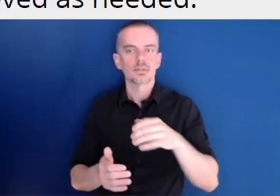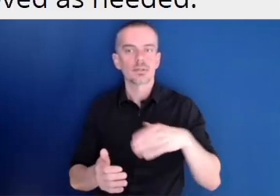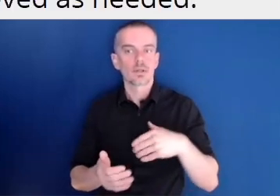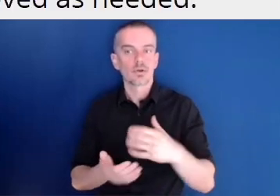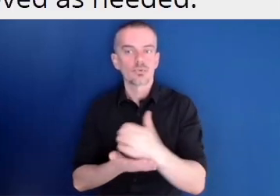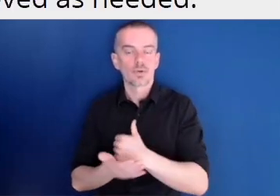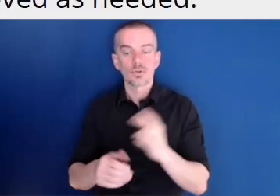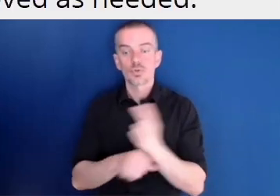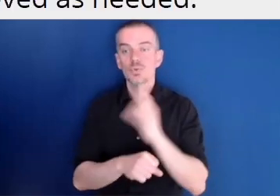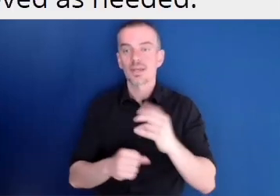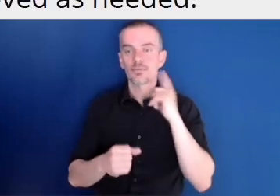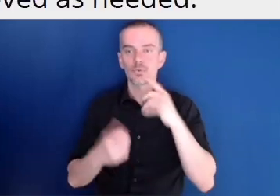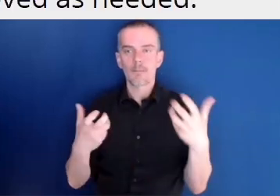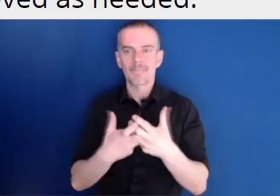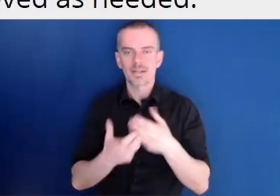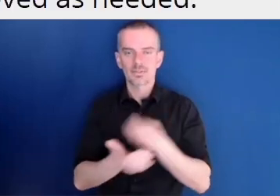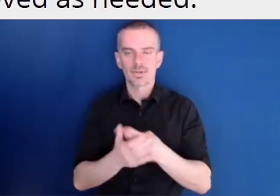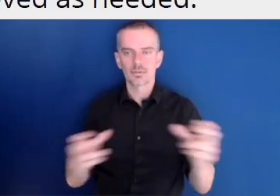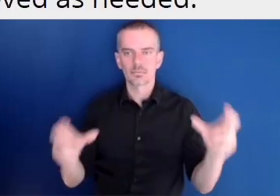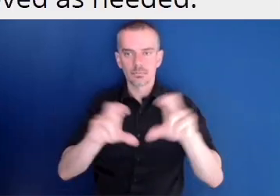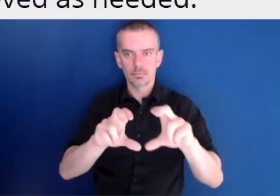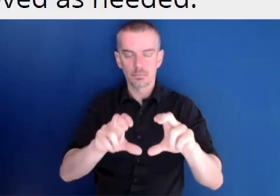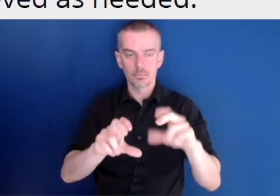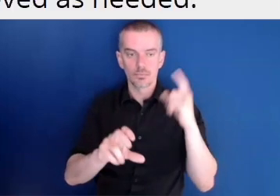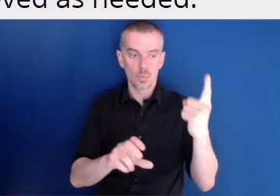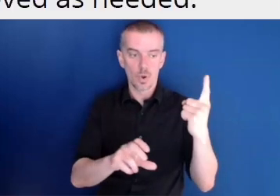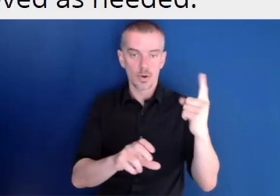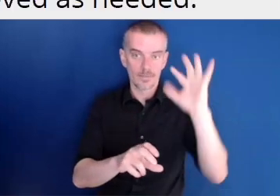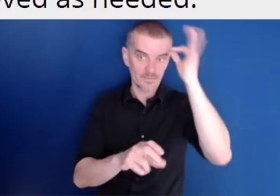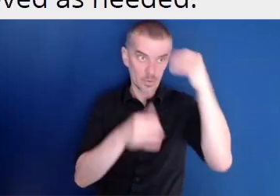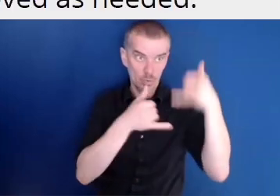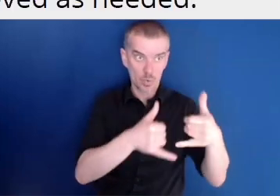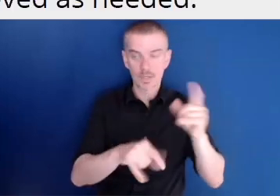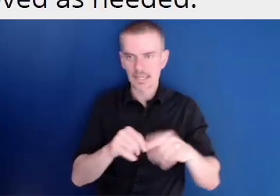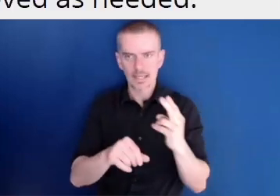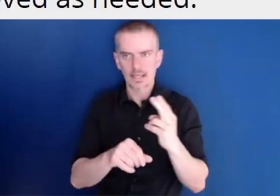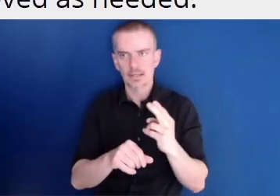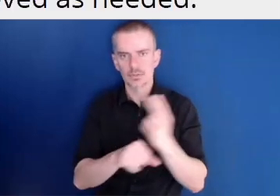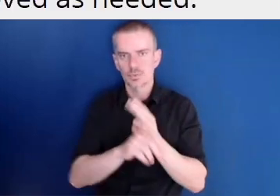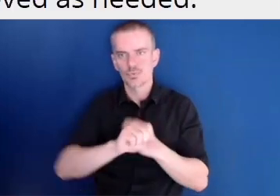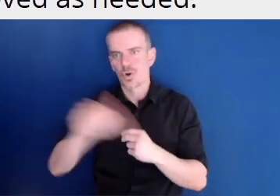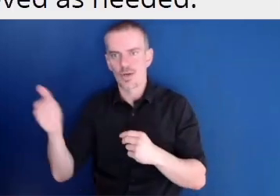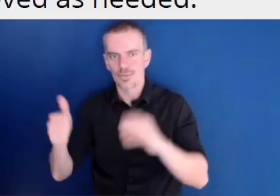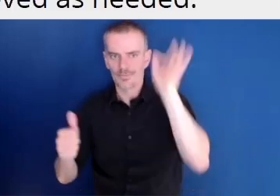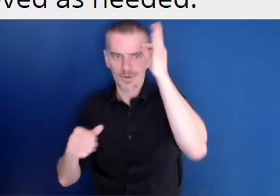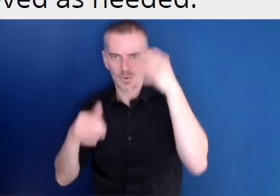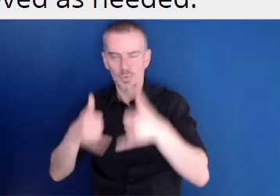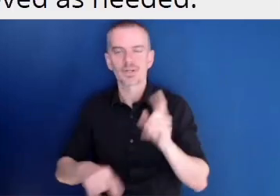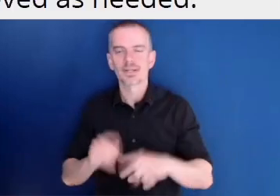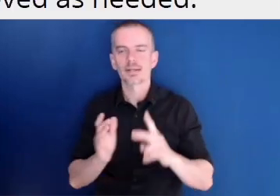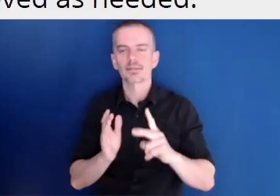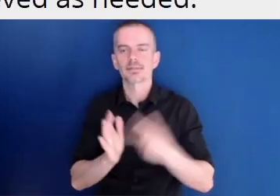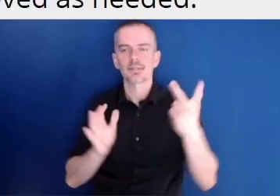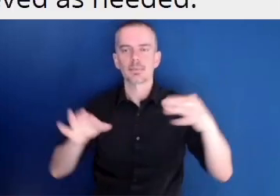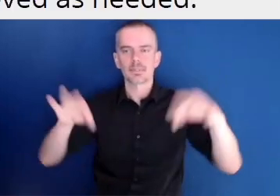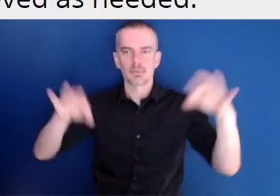match funding for one federal award can't be applied to any other federal awards. There's no double dipping allowed.